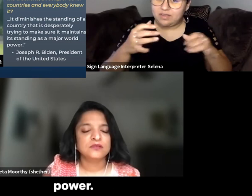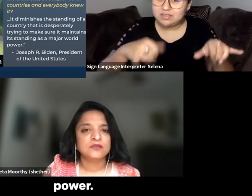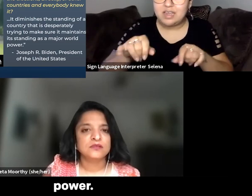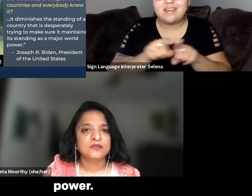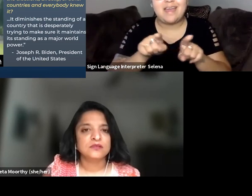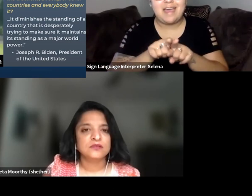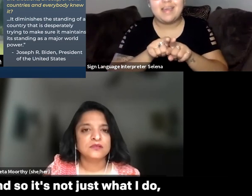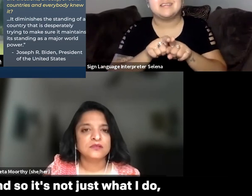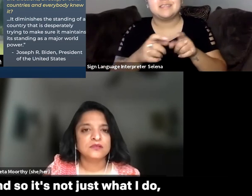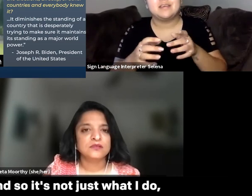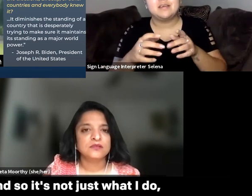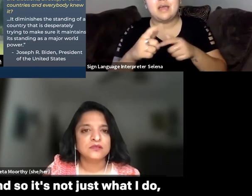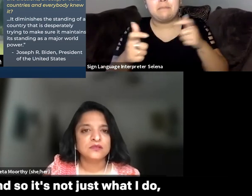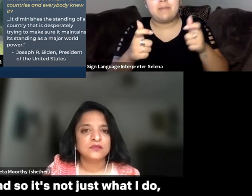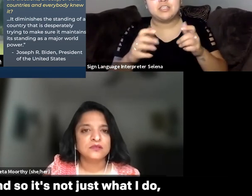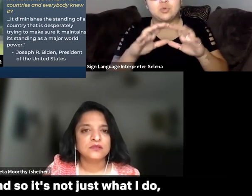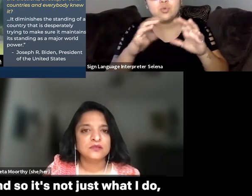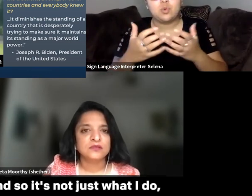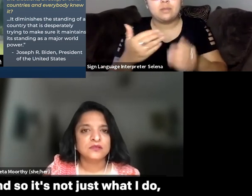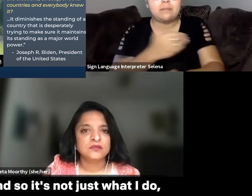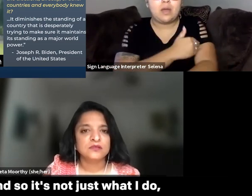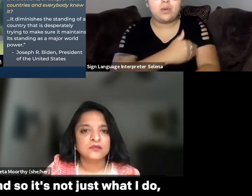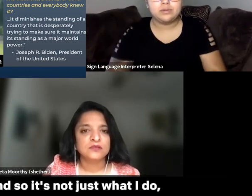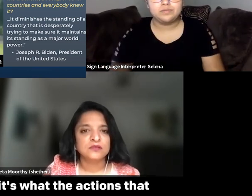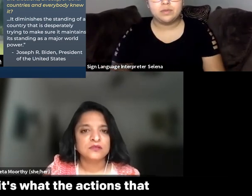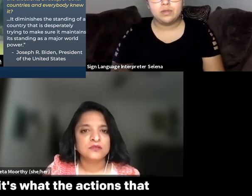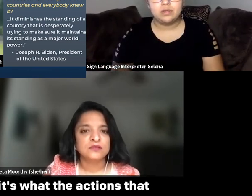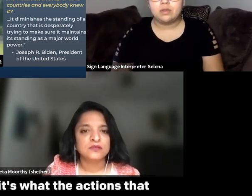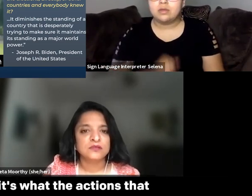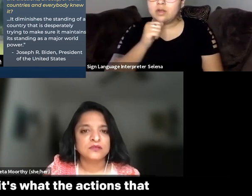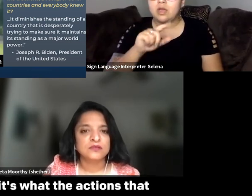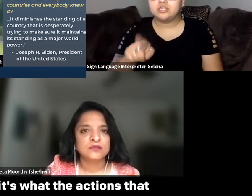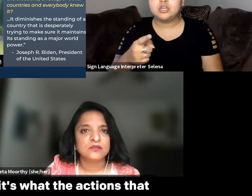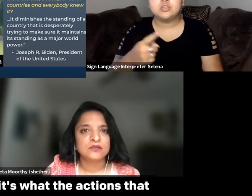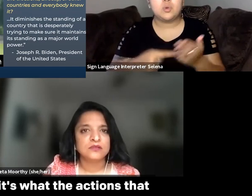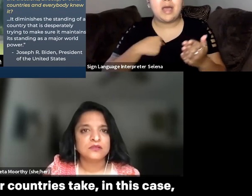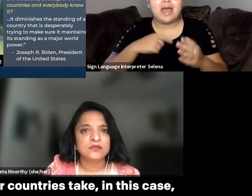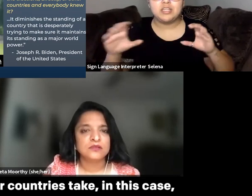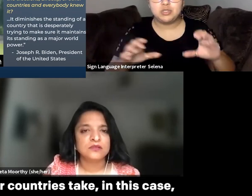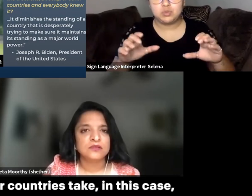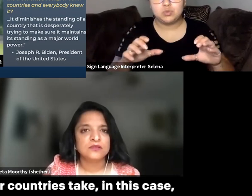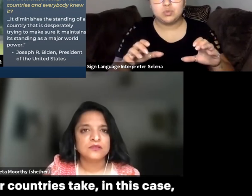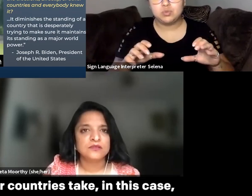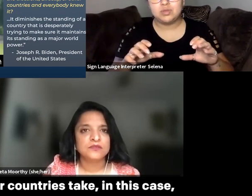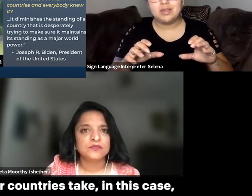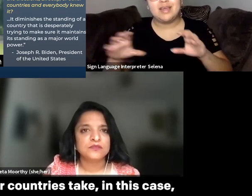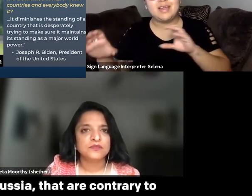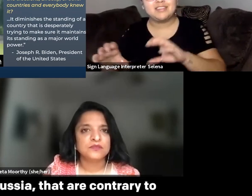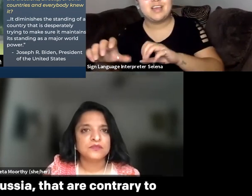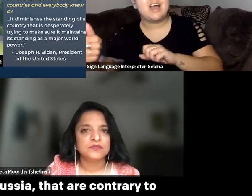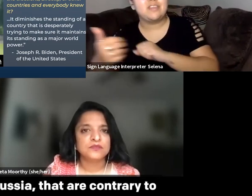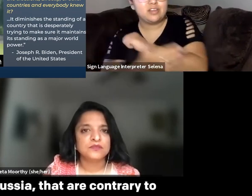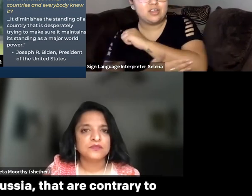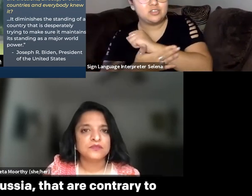power. And so it's not just what I do, it's what the actions that other countries take, in this case